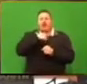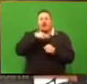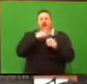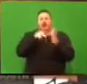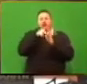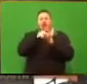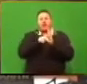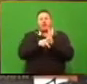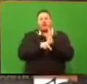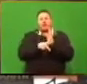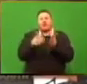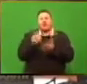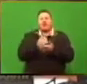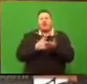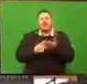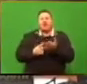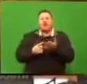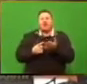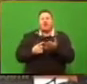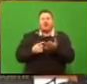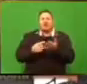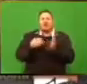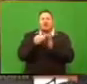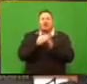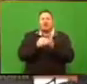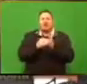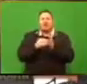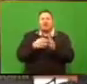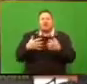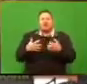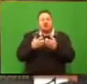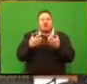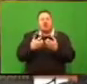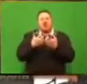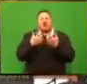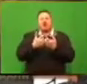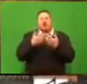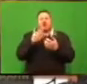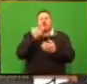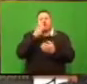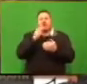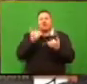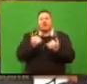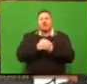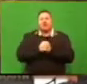are designed to address the most pressing challenges we face today."